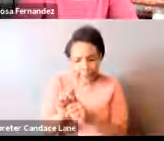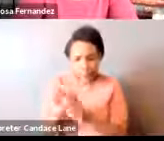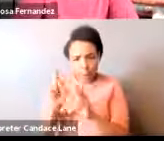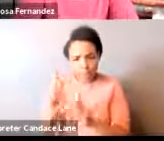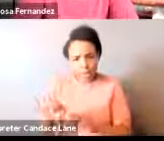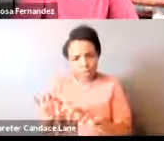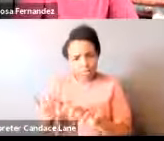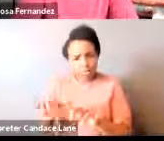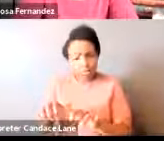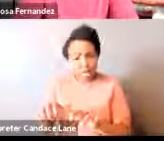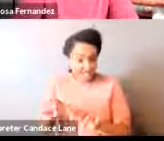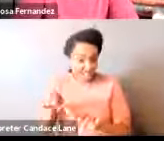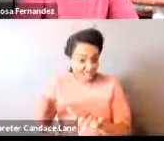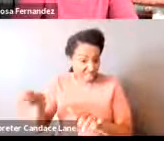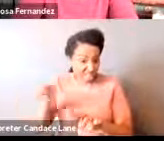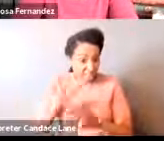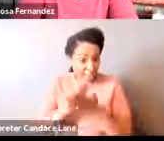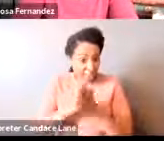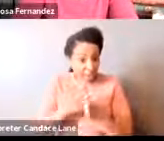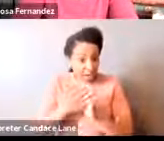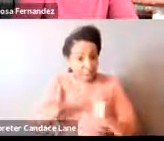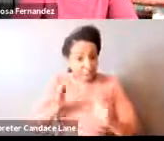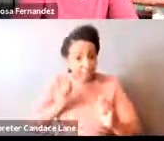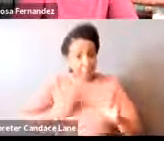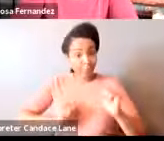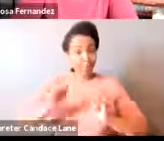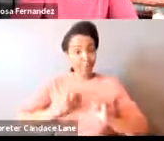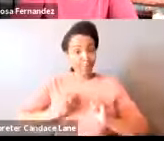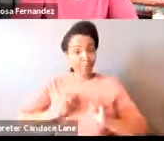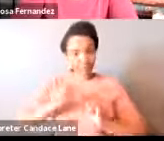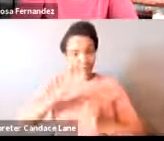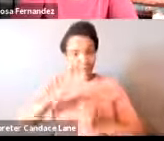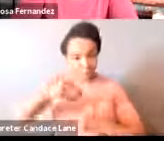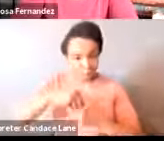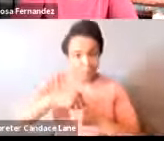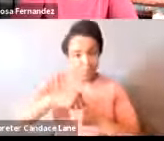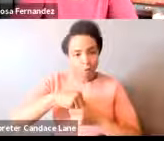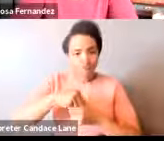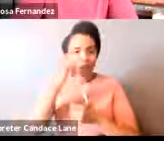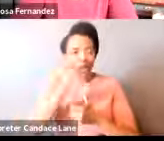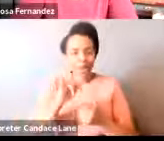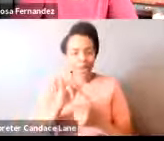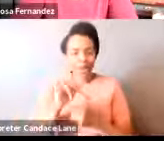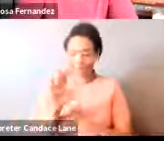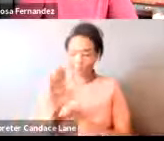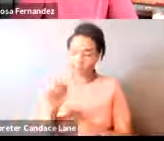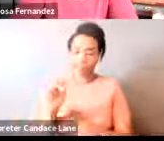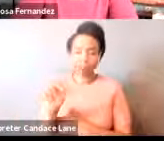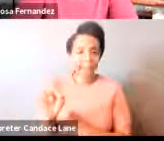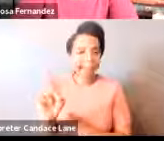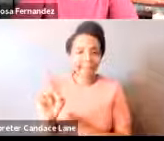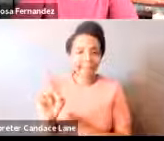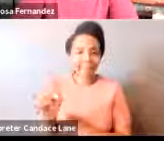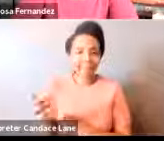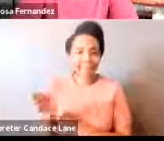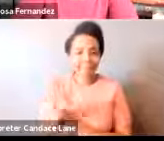performers as well as bandmates, as well as part of the craft